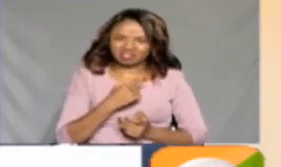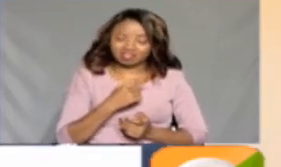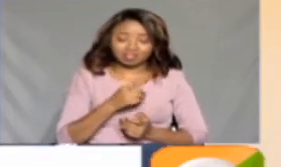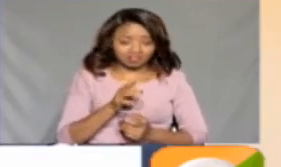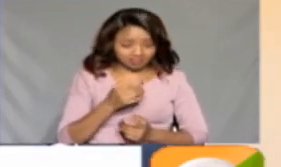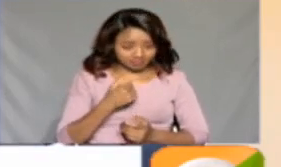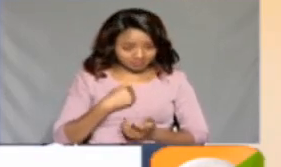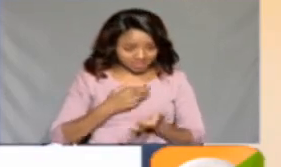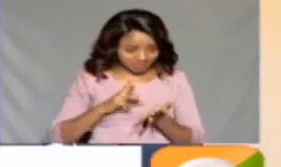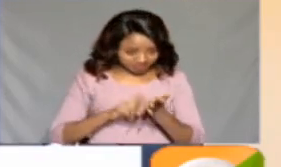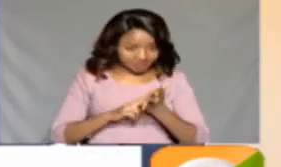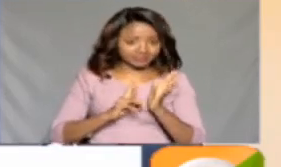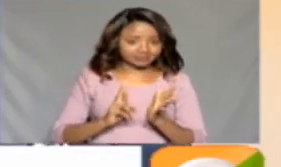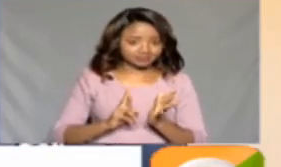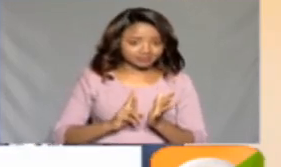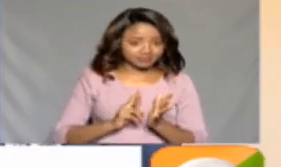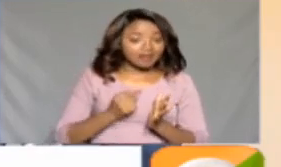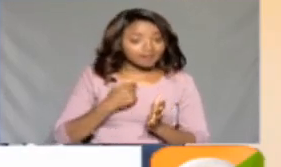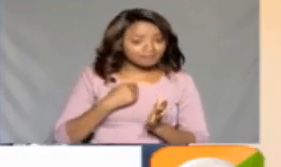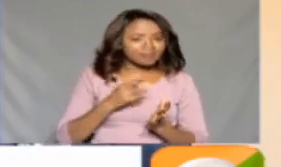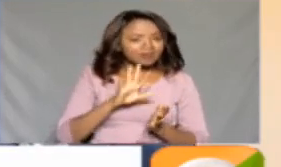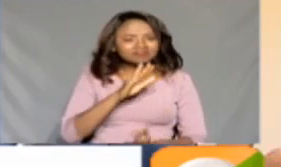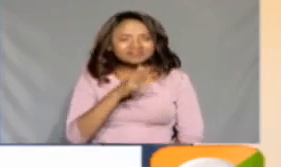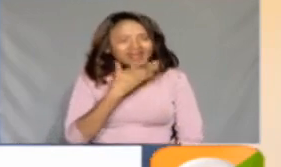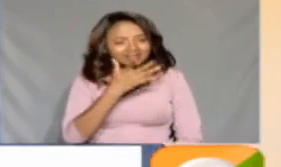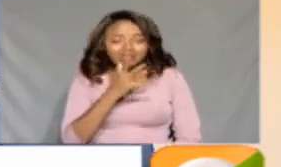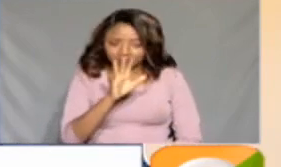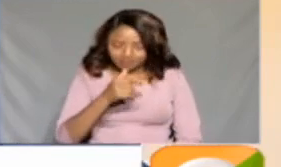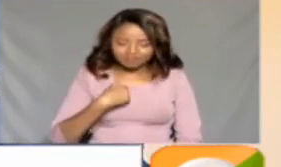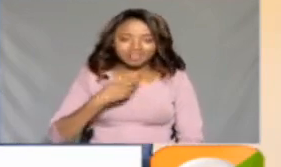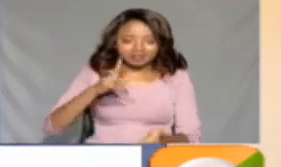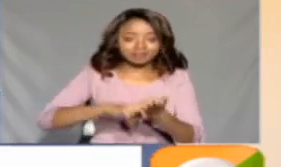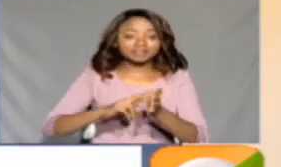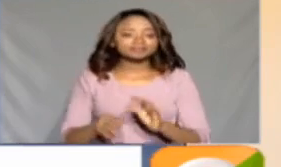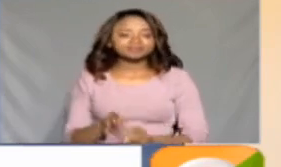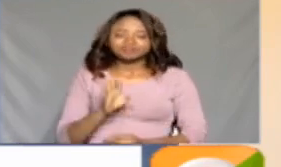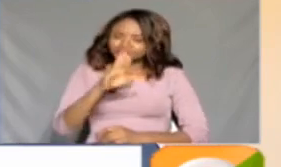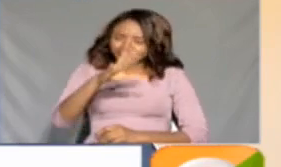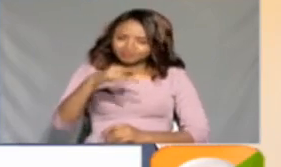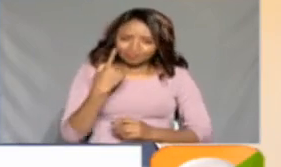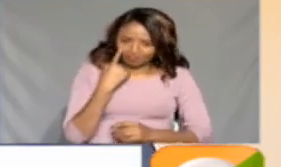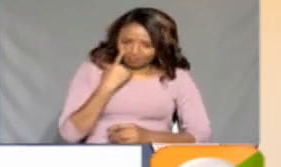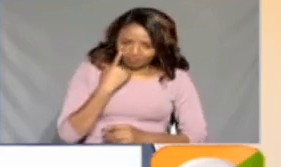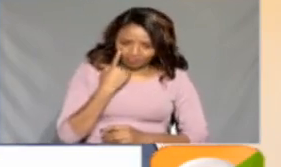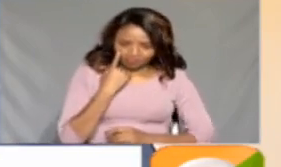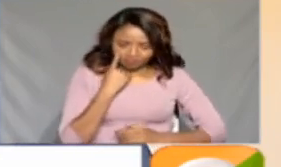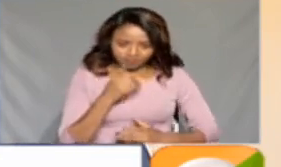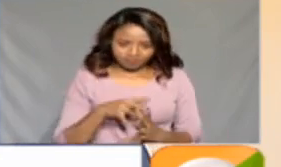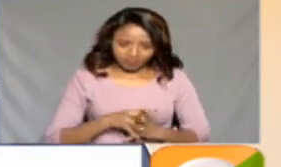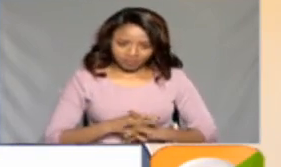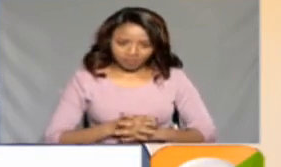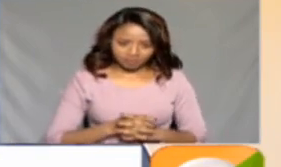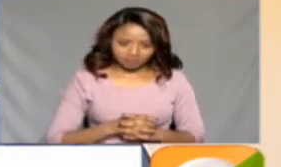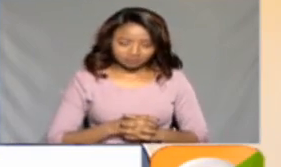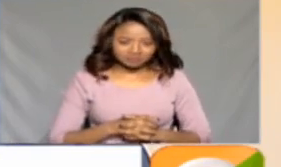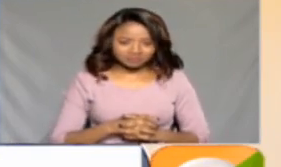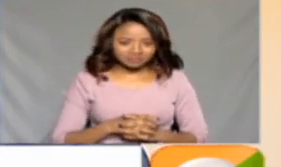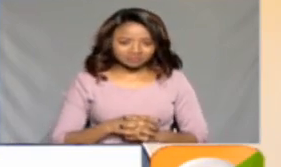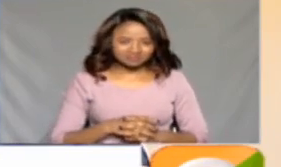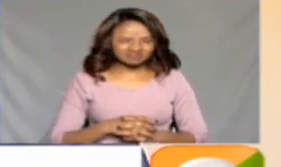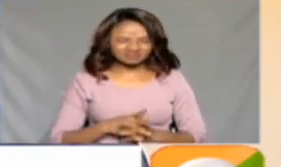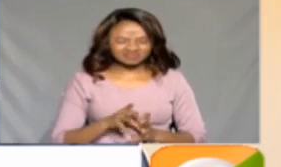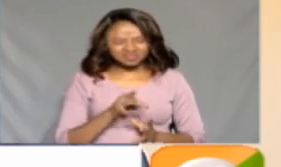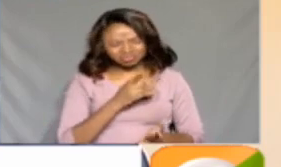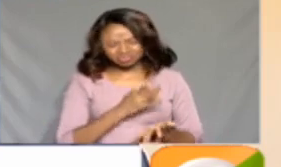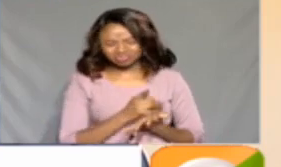that. How do you respond to this? I can repeat. Now, you see, this you don't seem to like him very much. Not